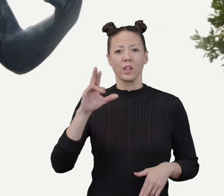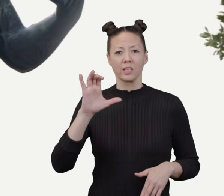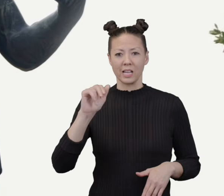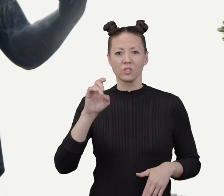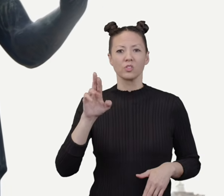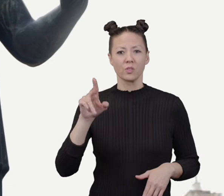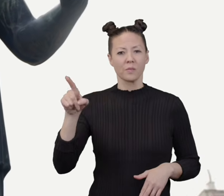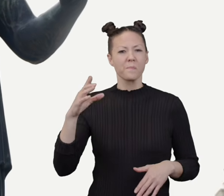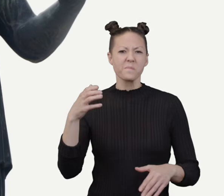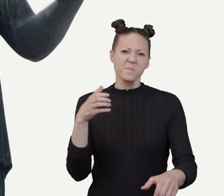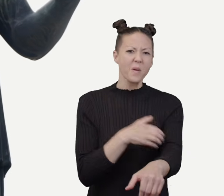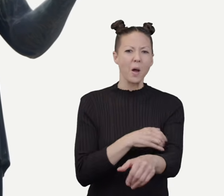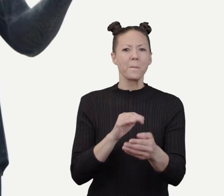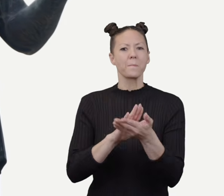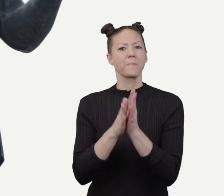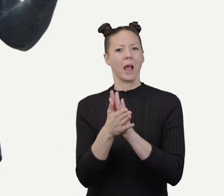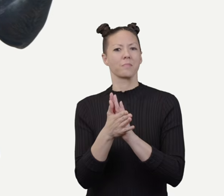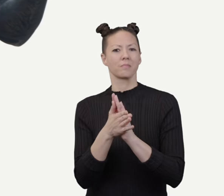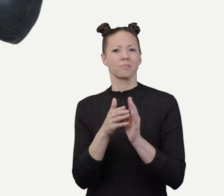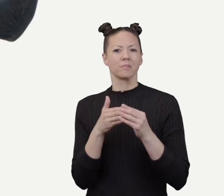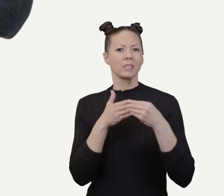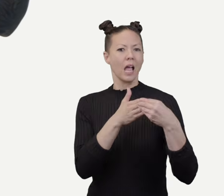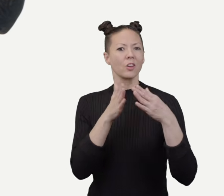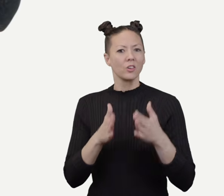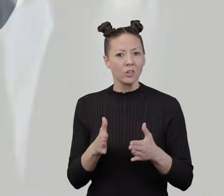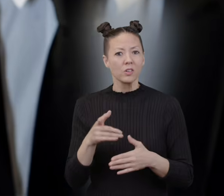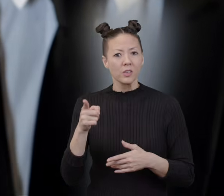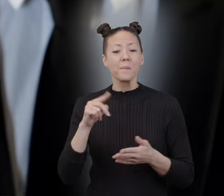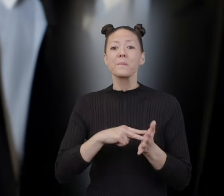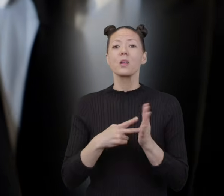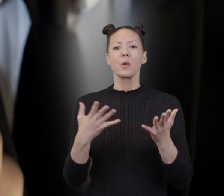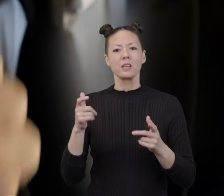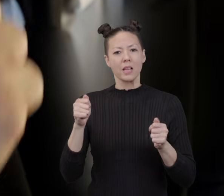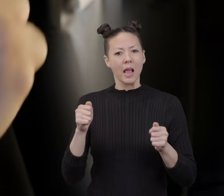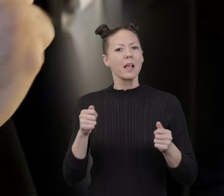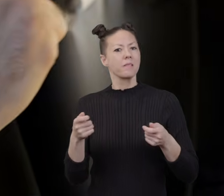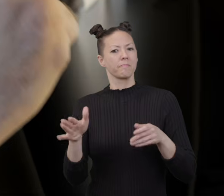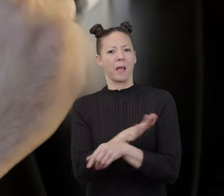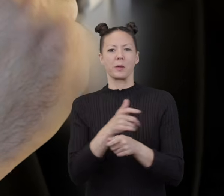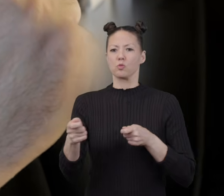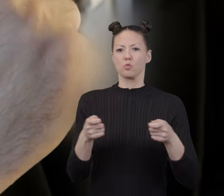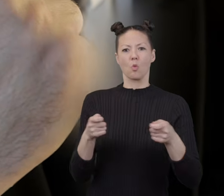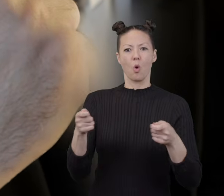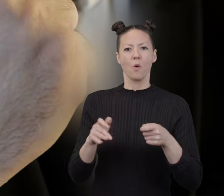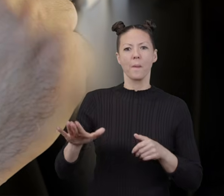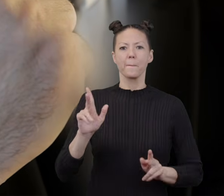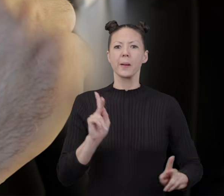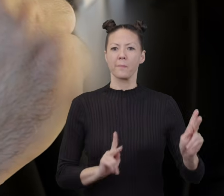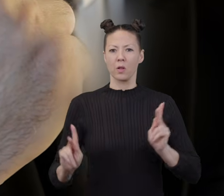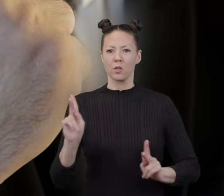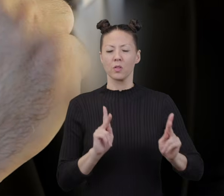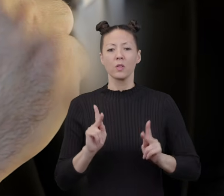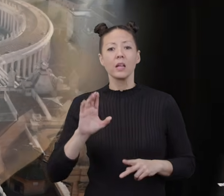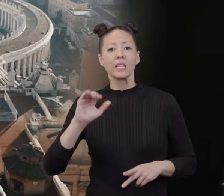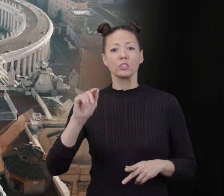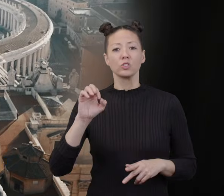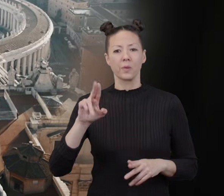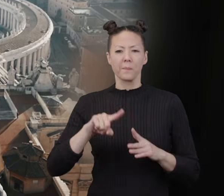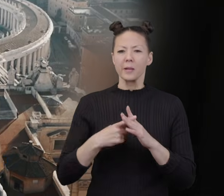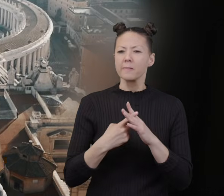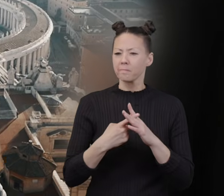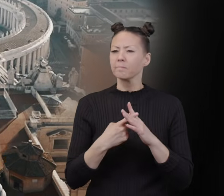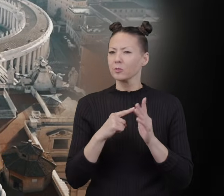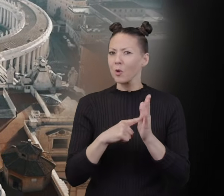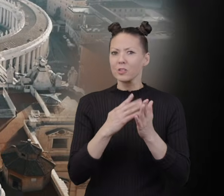Julius Caesar used his power to become a dictator, which means he had complete control over the people.